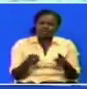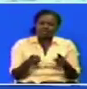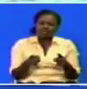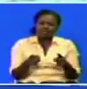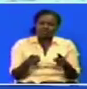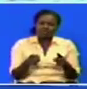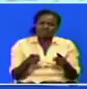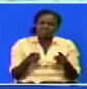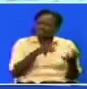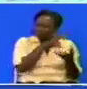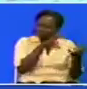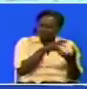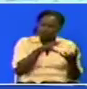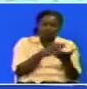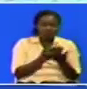a scuffle between